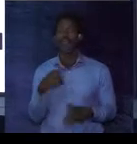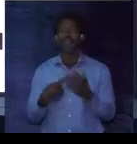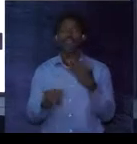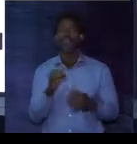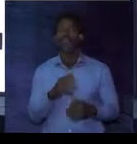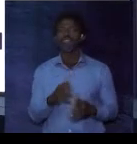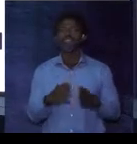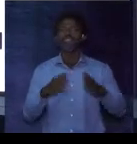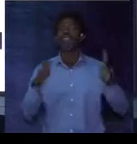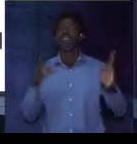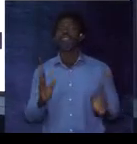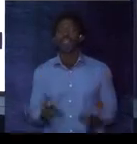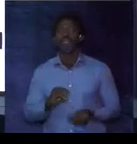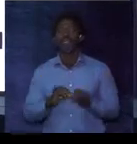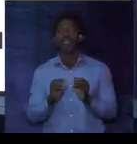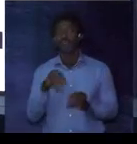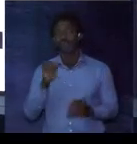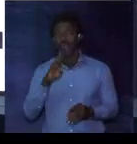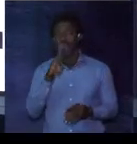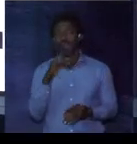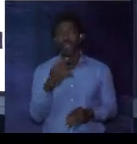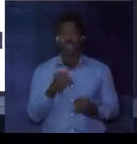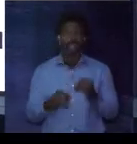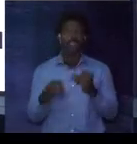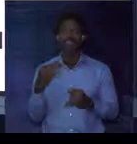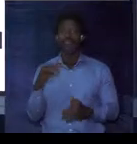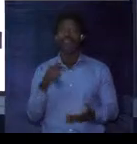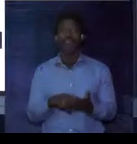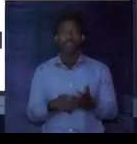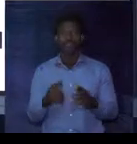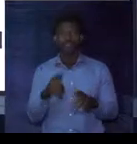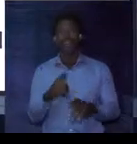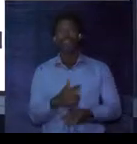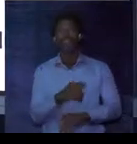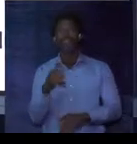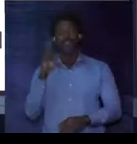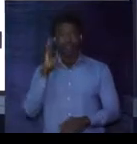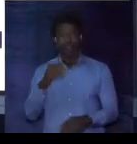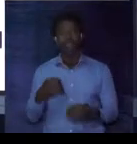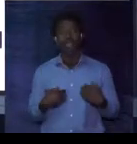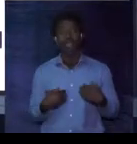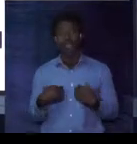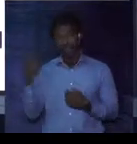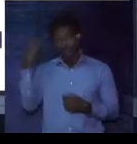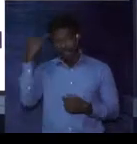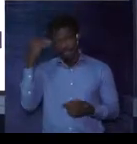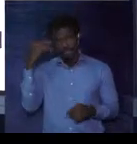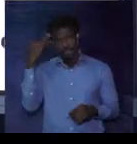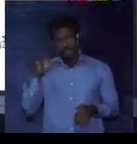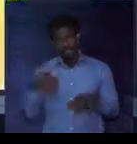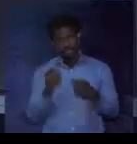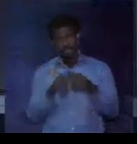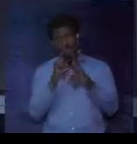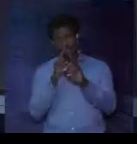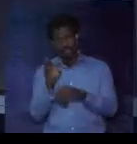is the largest number possible? By the end of this lesson, you should have an idea of how to answer some of these